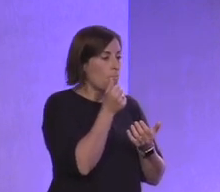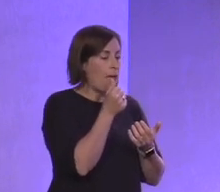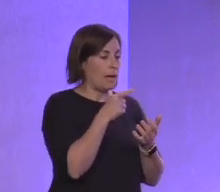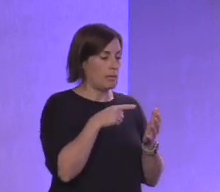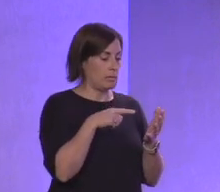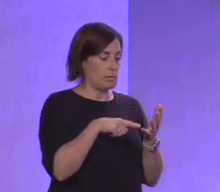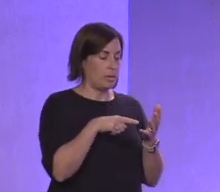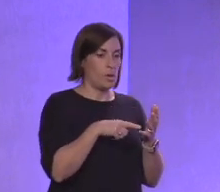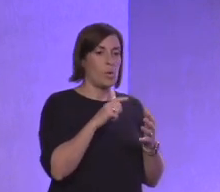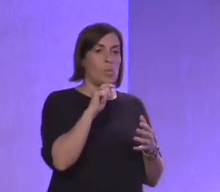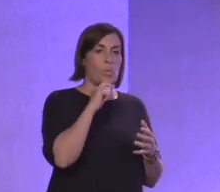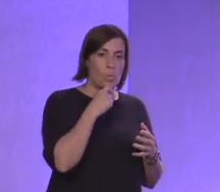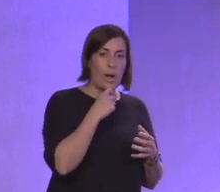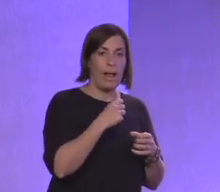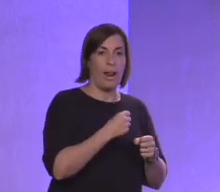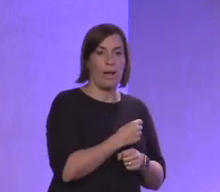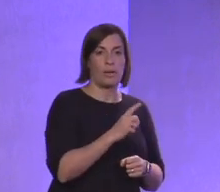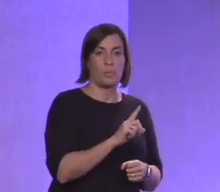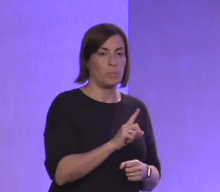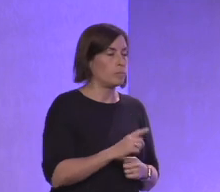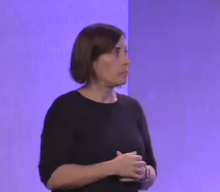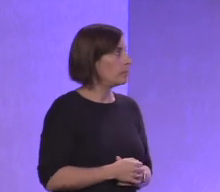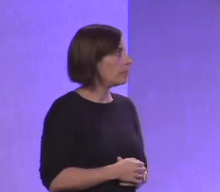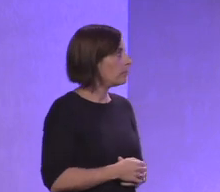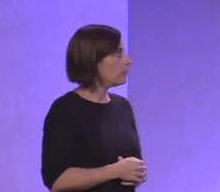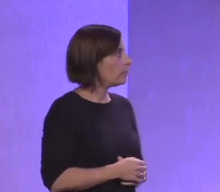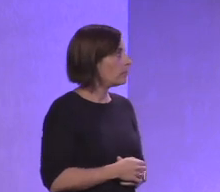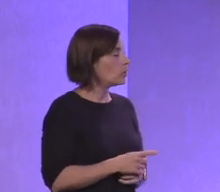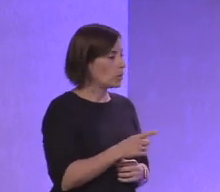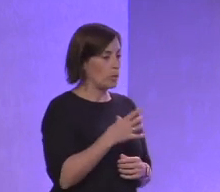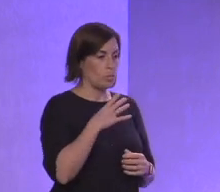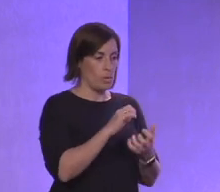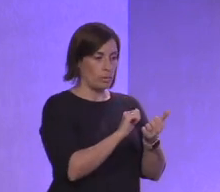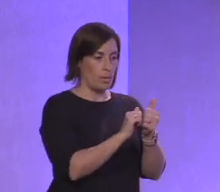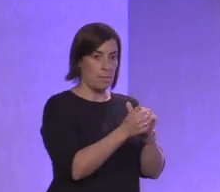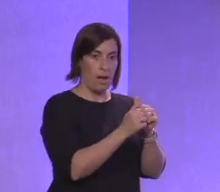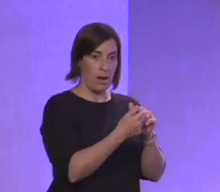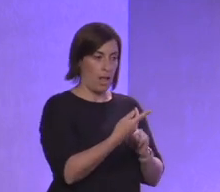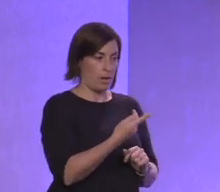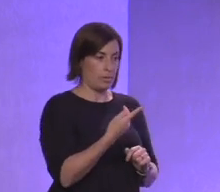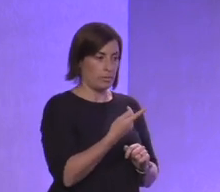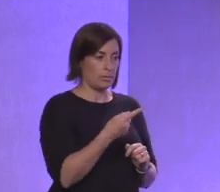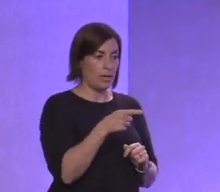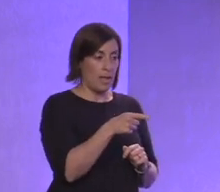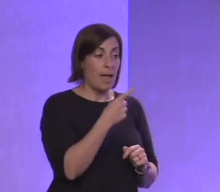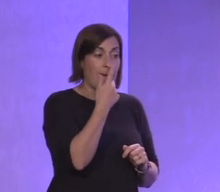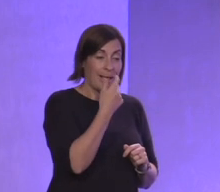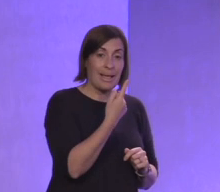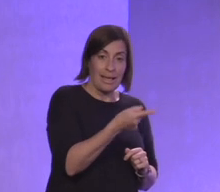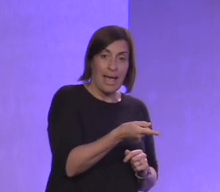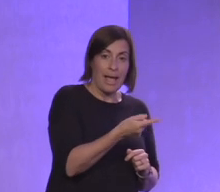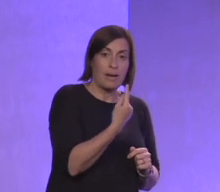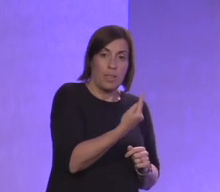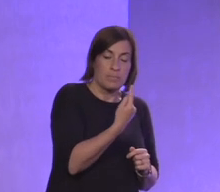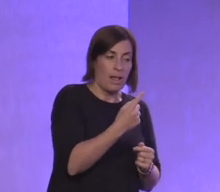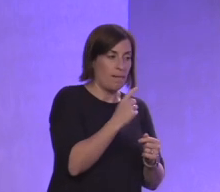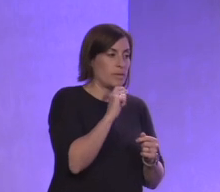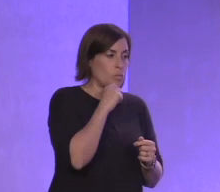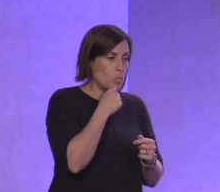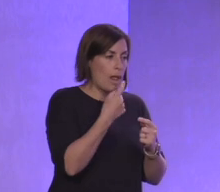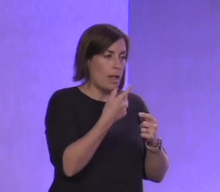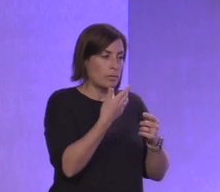dramatic, but you want something that your partner feel that they can actually put into place themselves, some specific actions they can